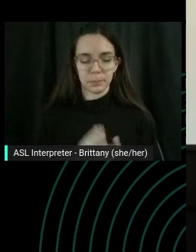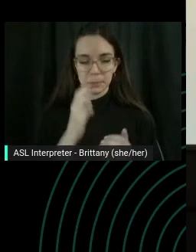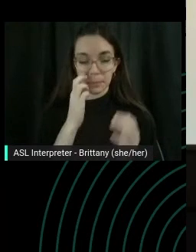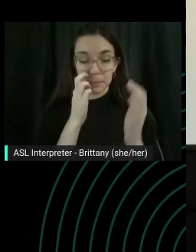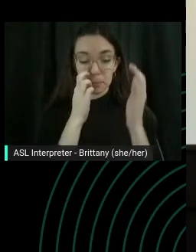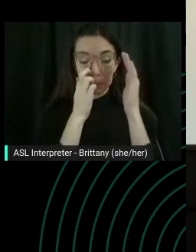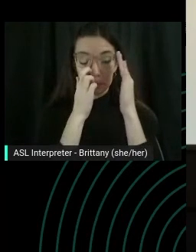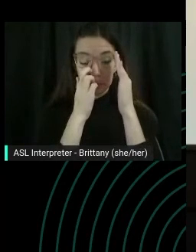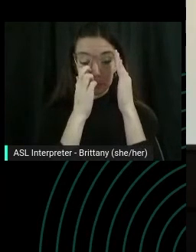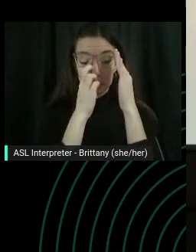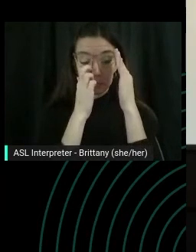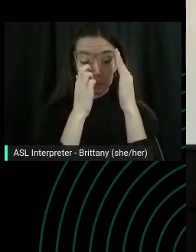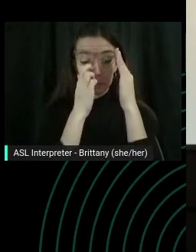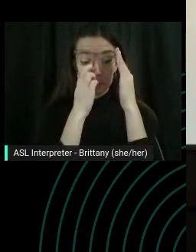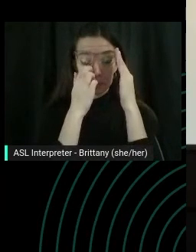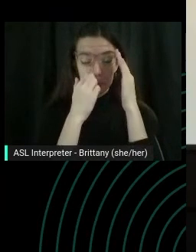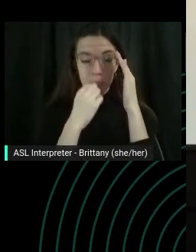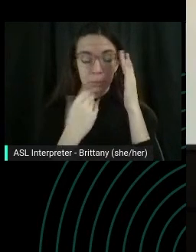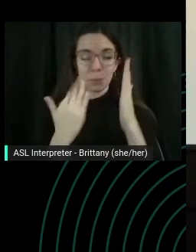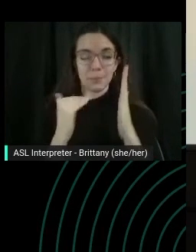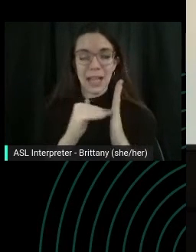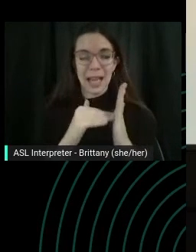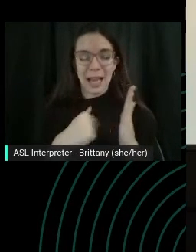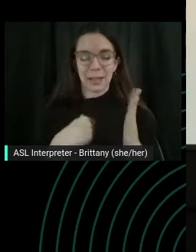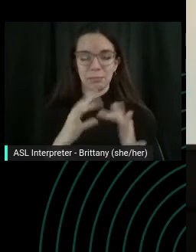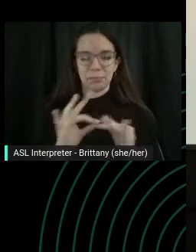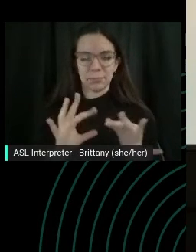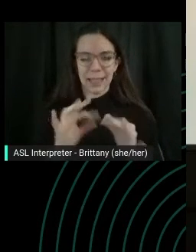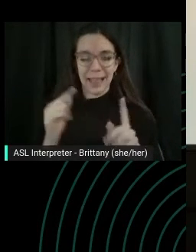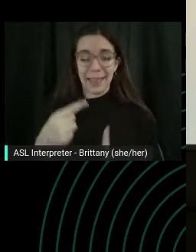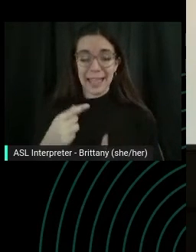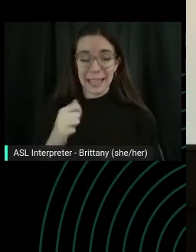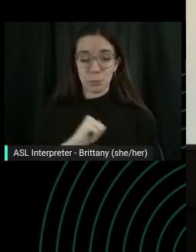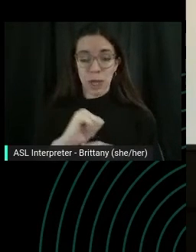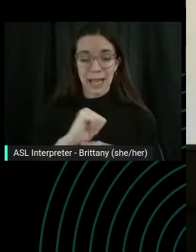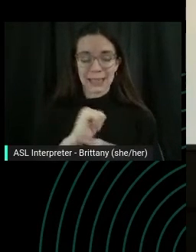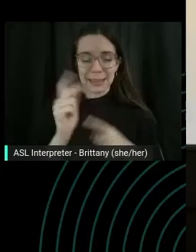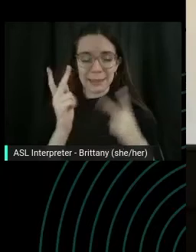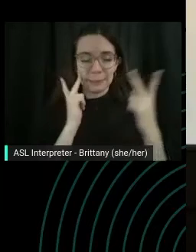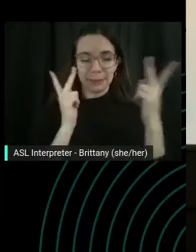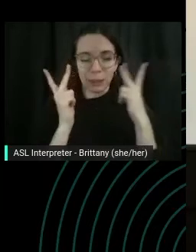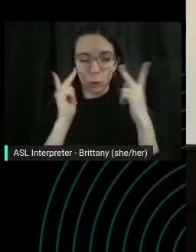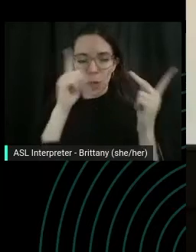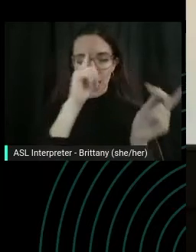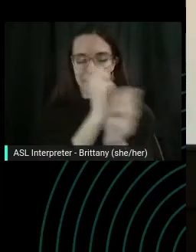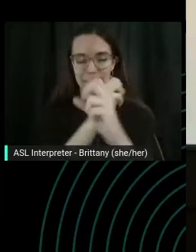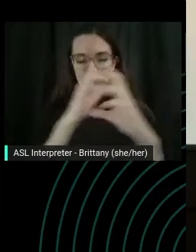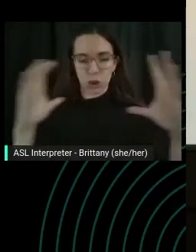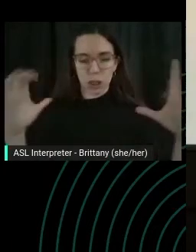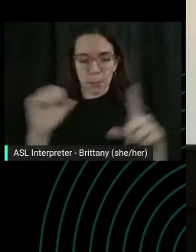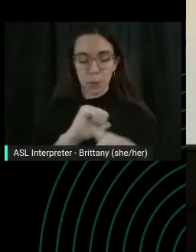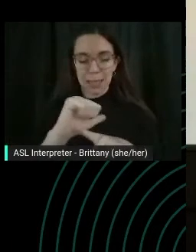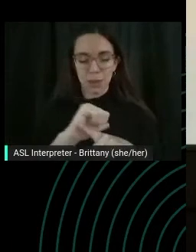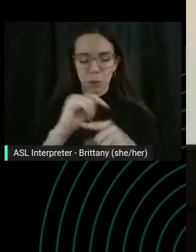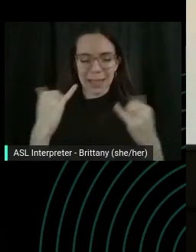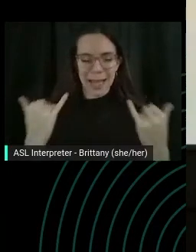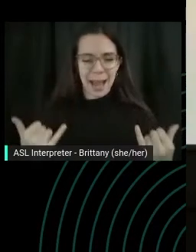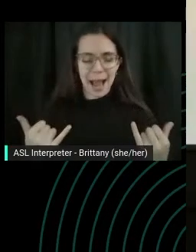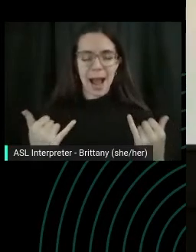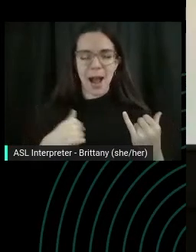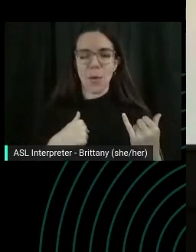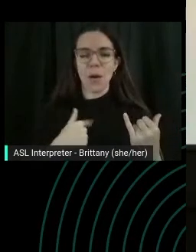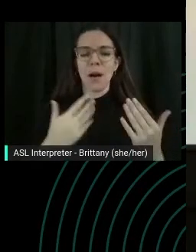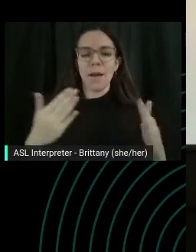And again, as I mentioned, this practice is a visualization practice. So I'd invite you now to